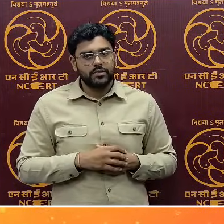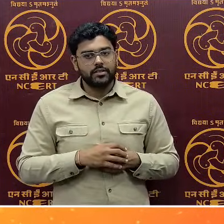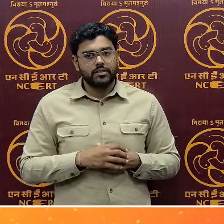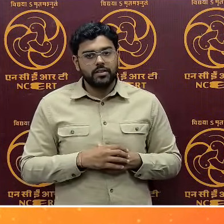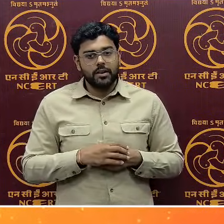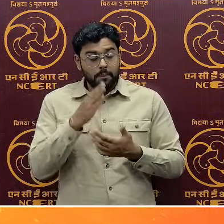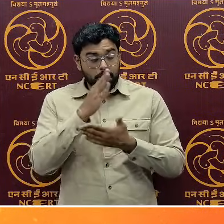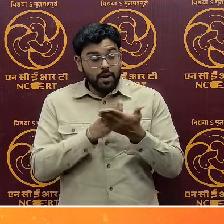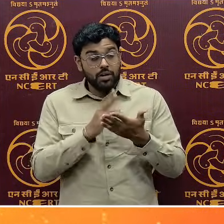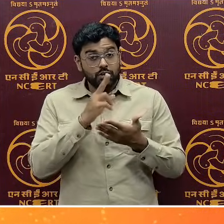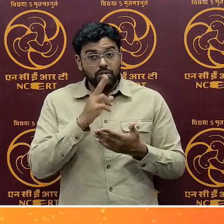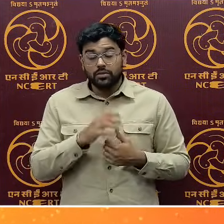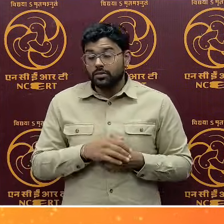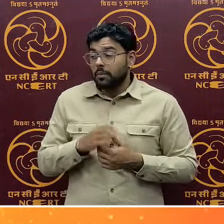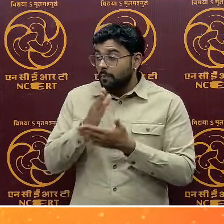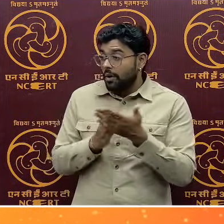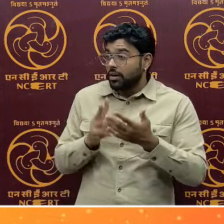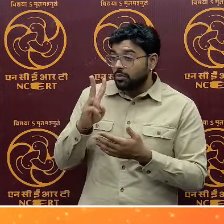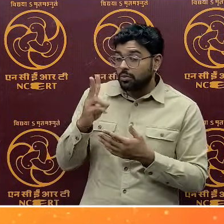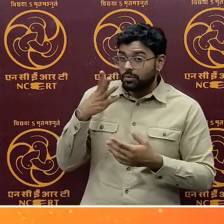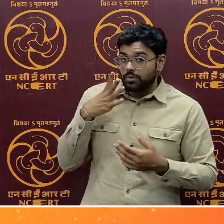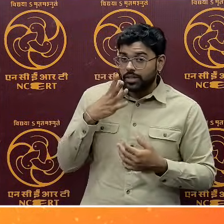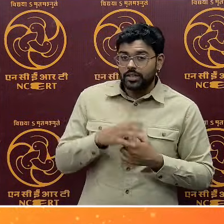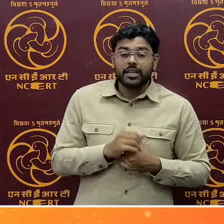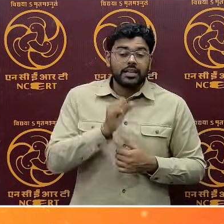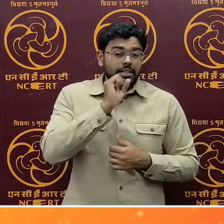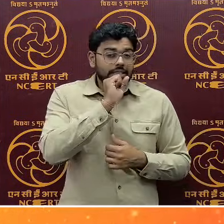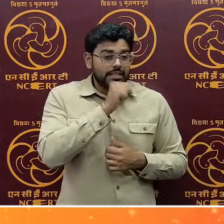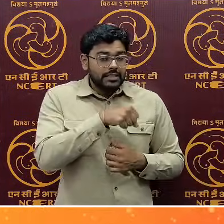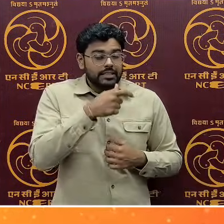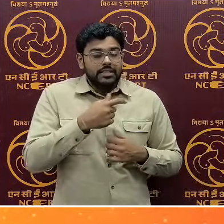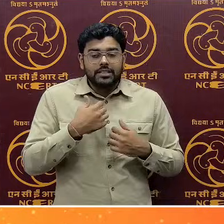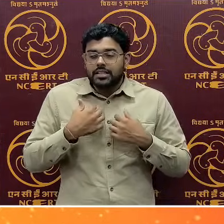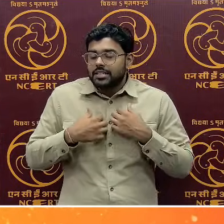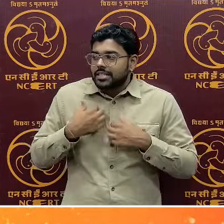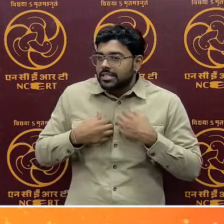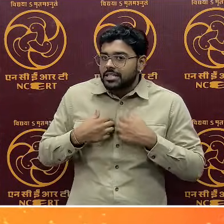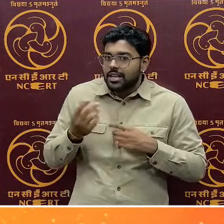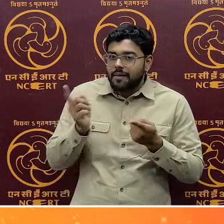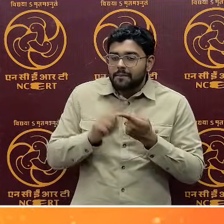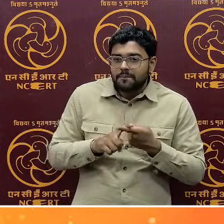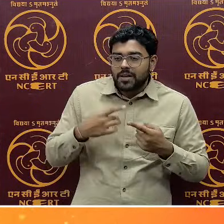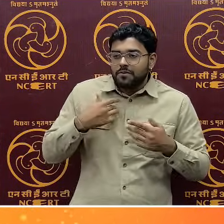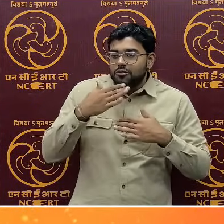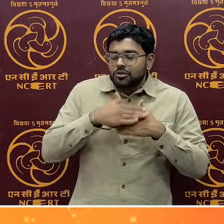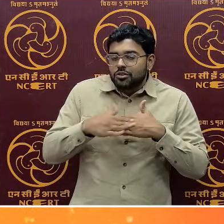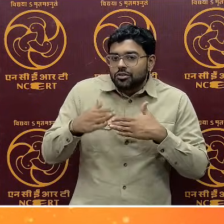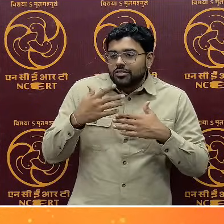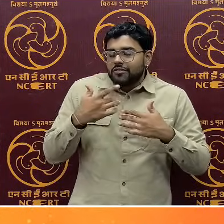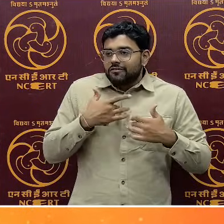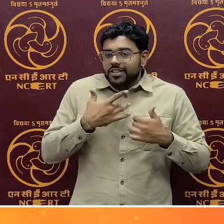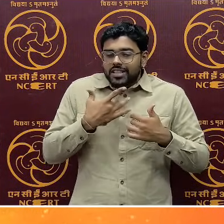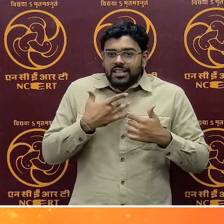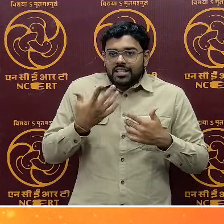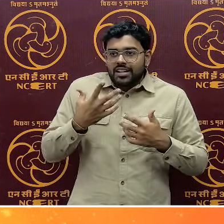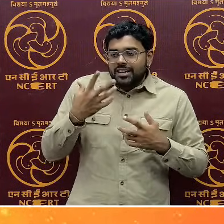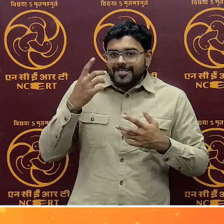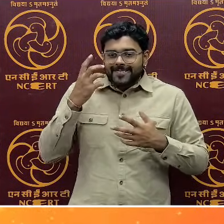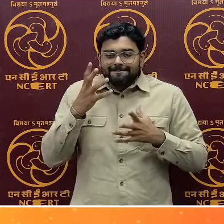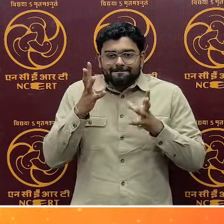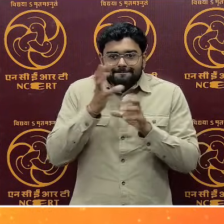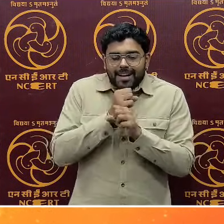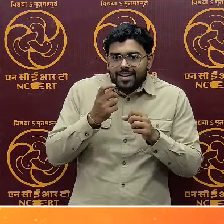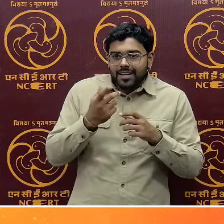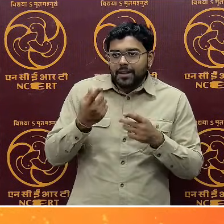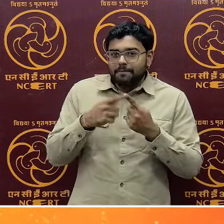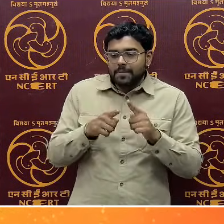next, 2? Yes. Oh my God. Oh my, it is so Yes. interesting. There's feeling like But going, yes. just going on in it. But we do